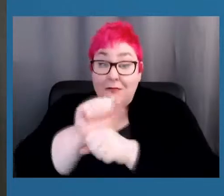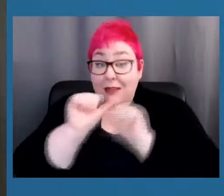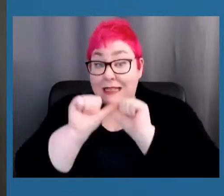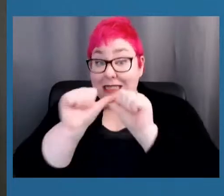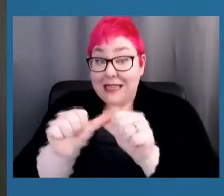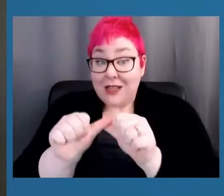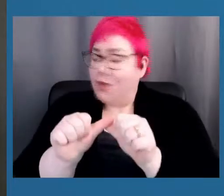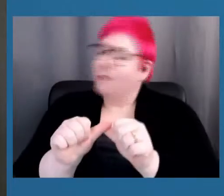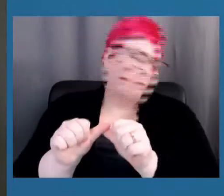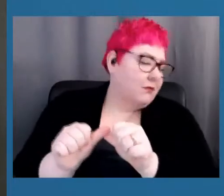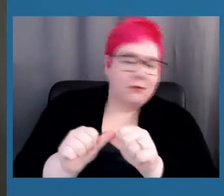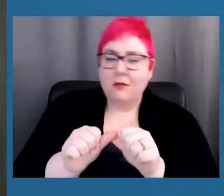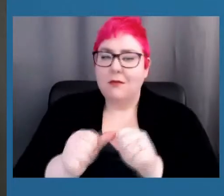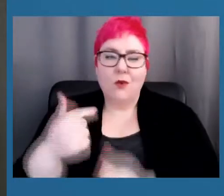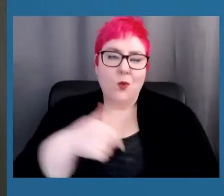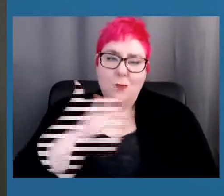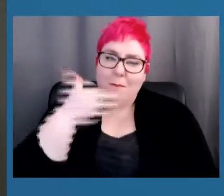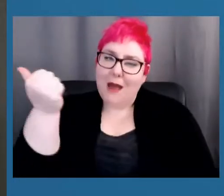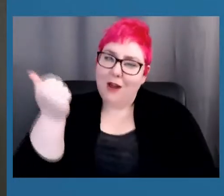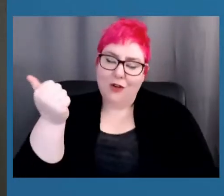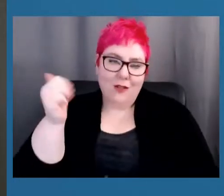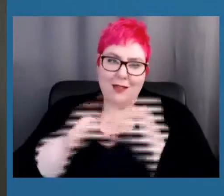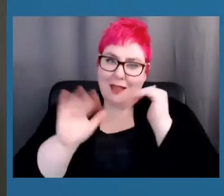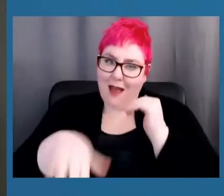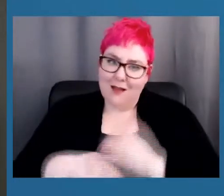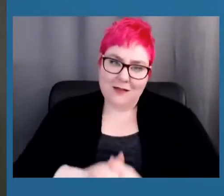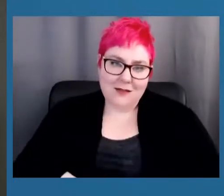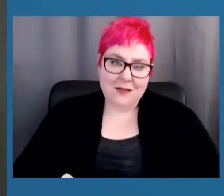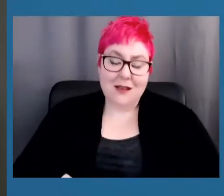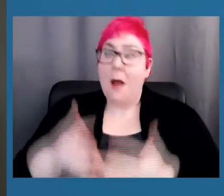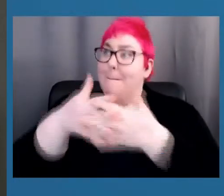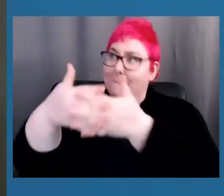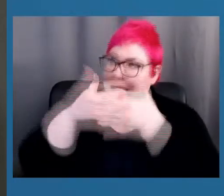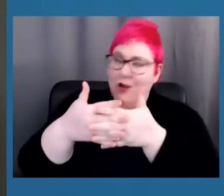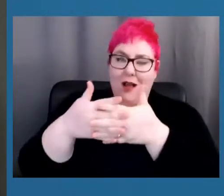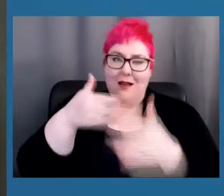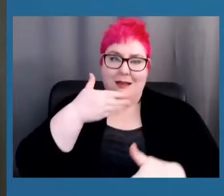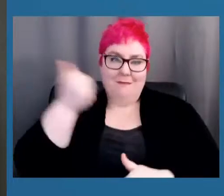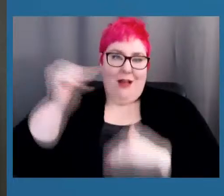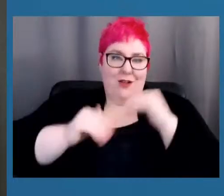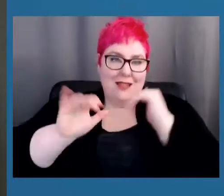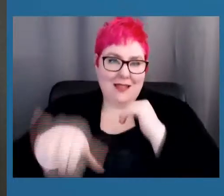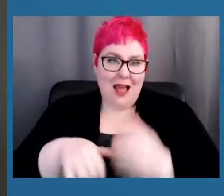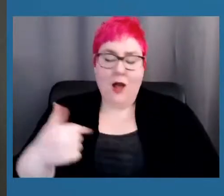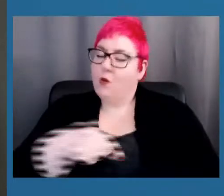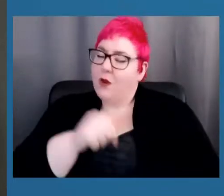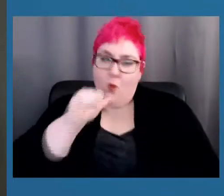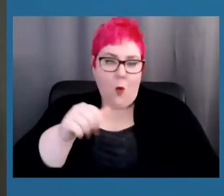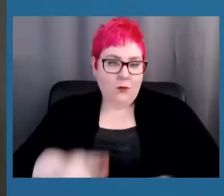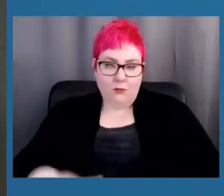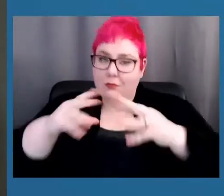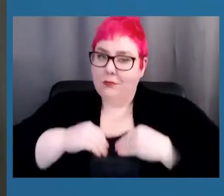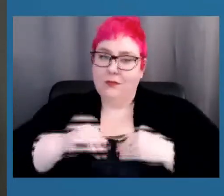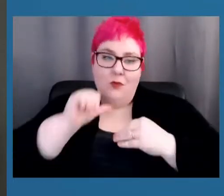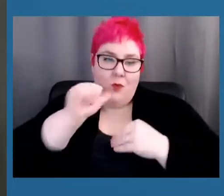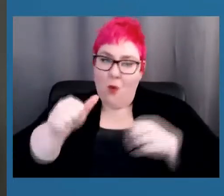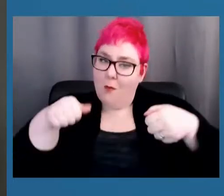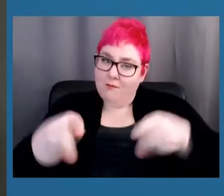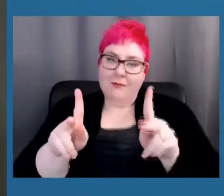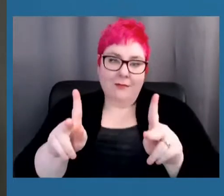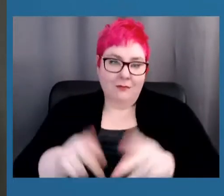that. New York is better than that. America is better than that. And we won't let that happen. And I will say as an